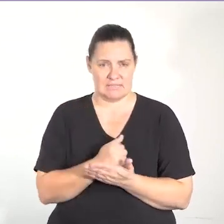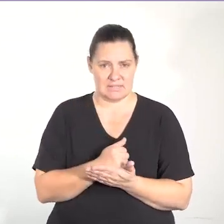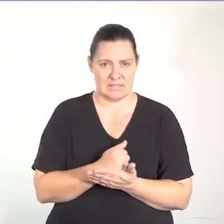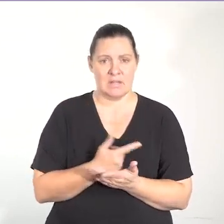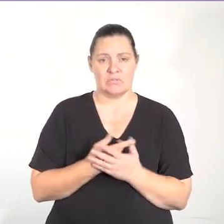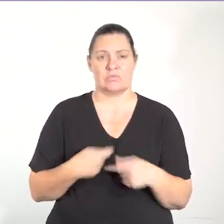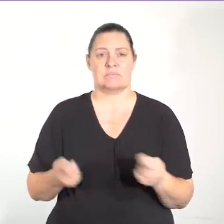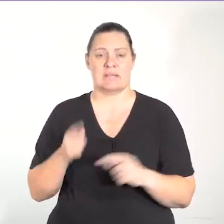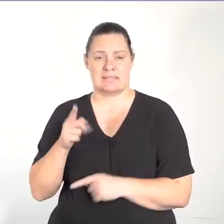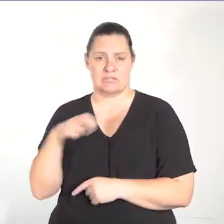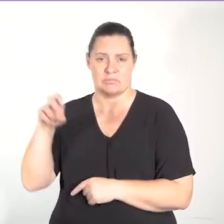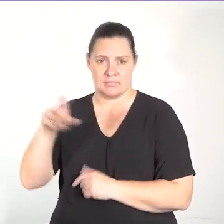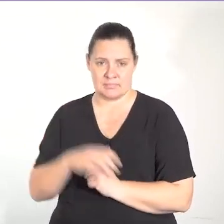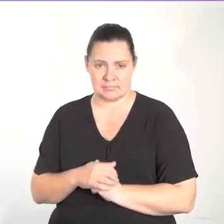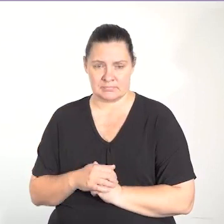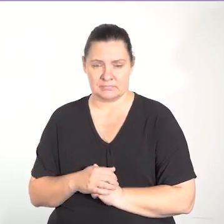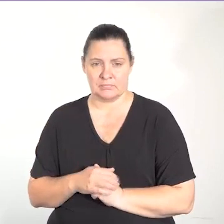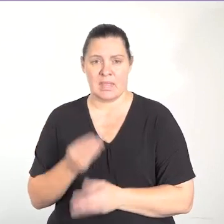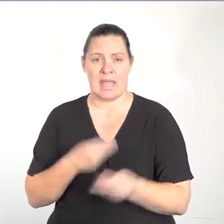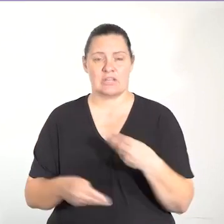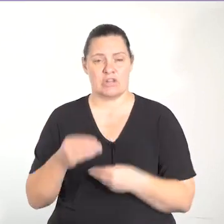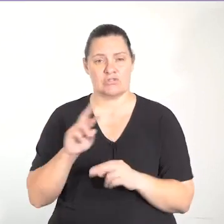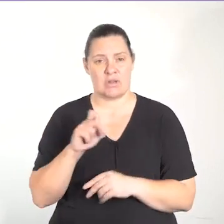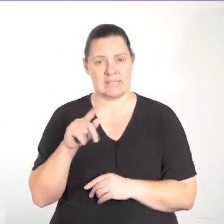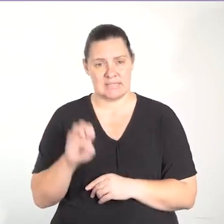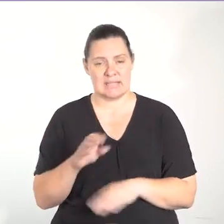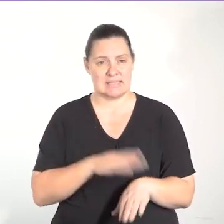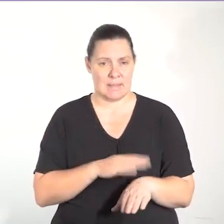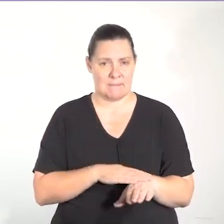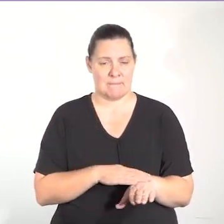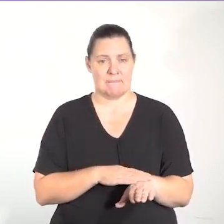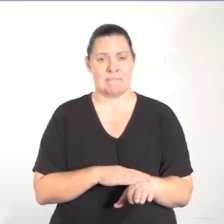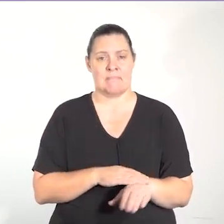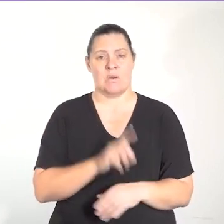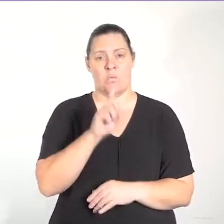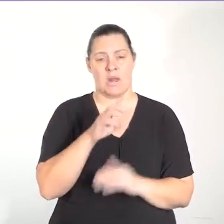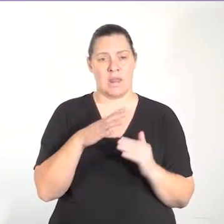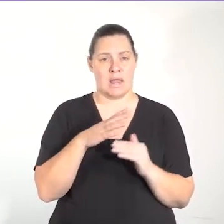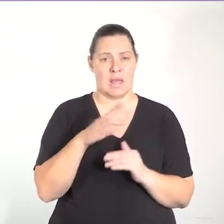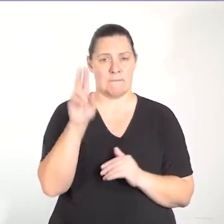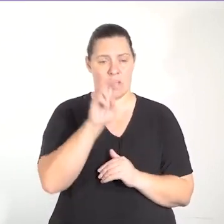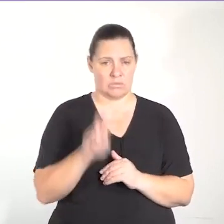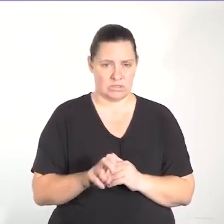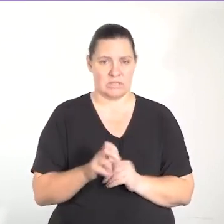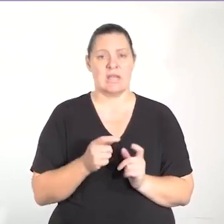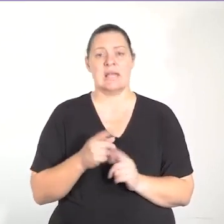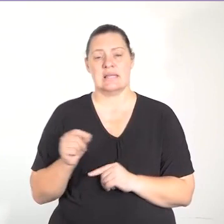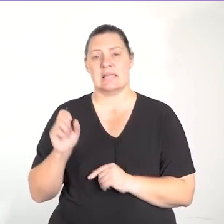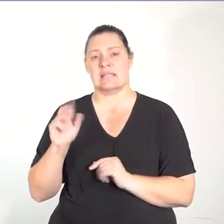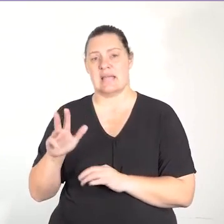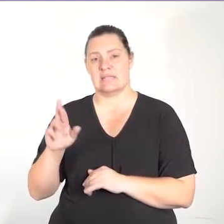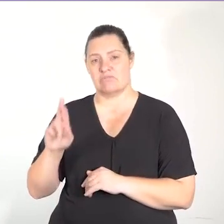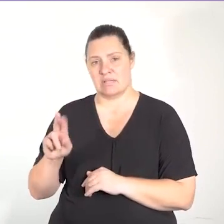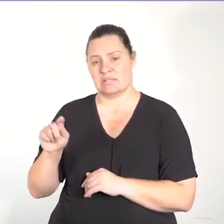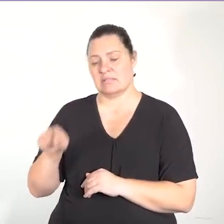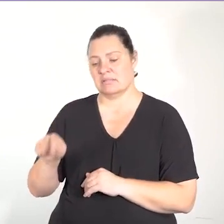rand saved up to spend on this trip. The exchange rate at that time was £1 is to 19